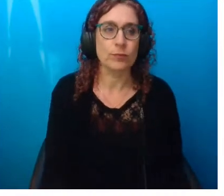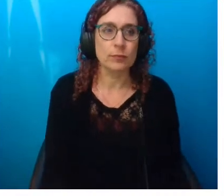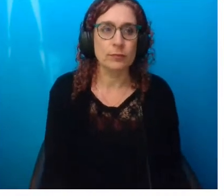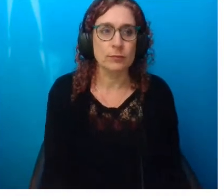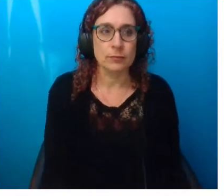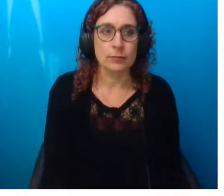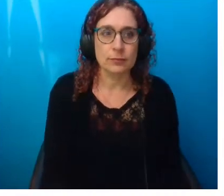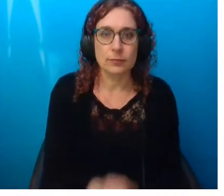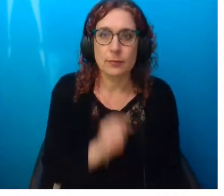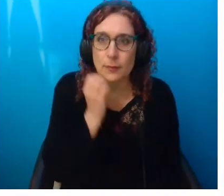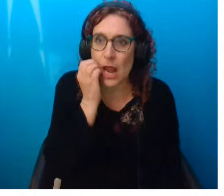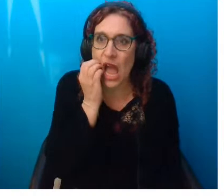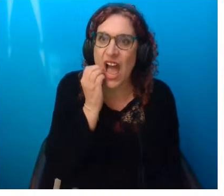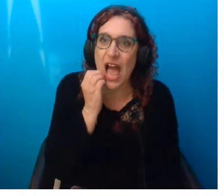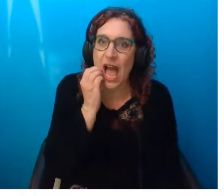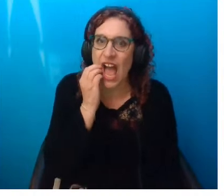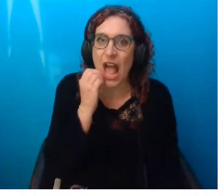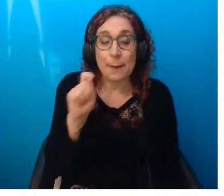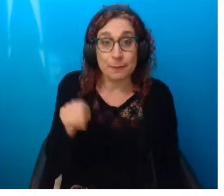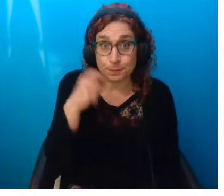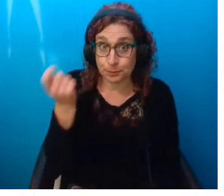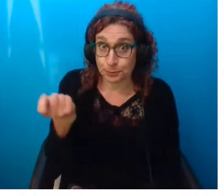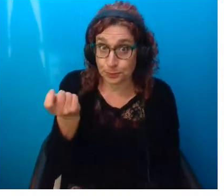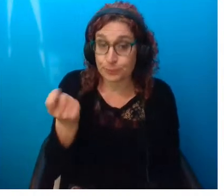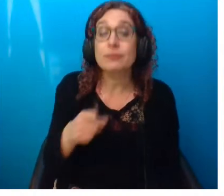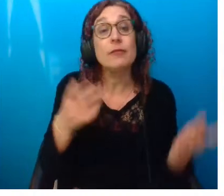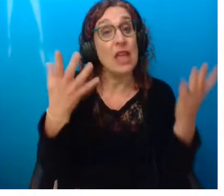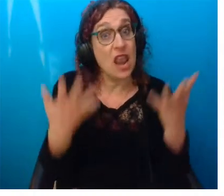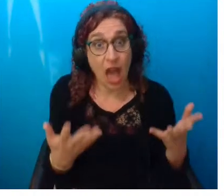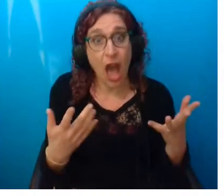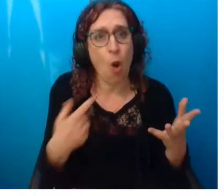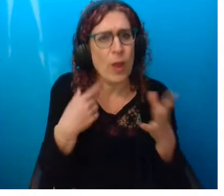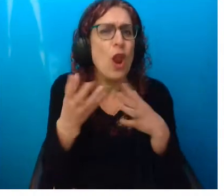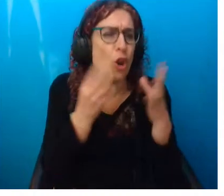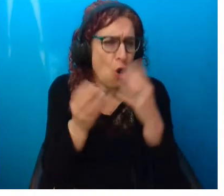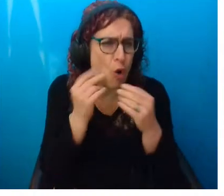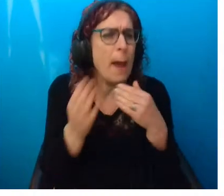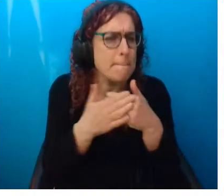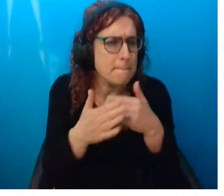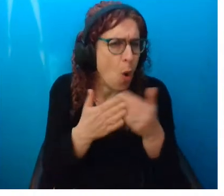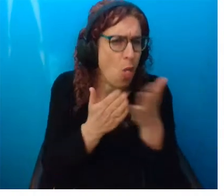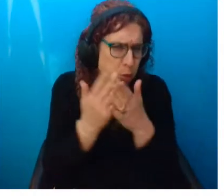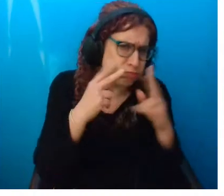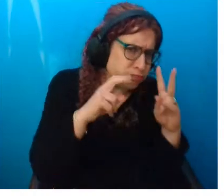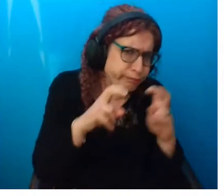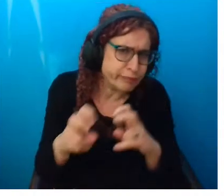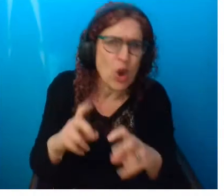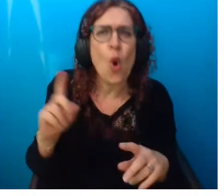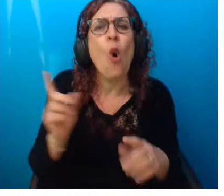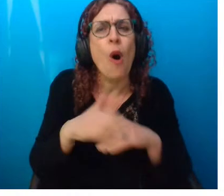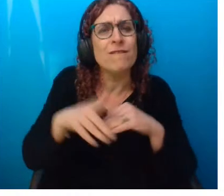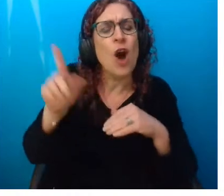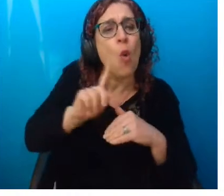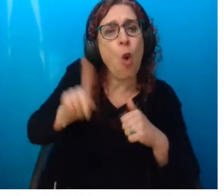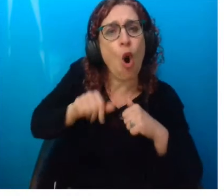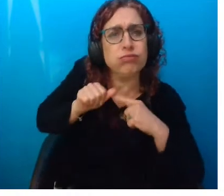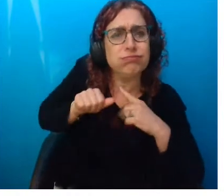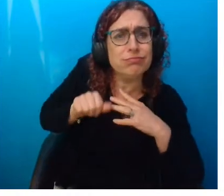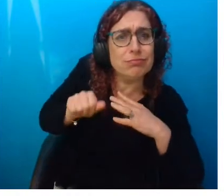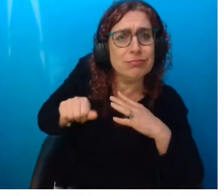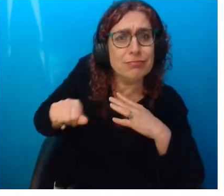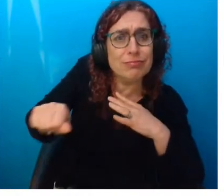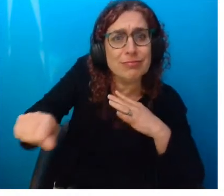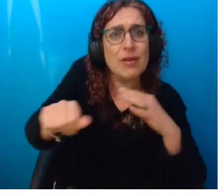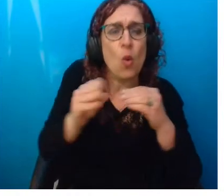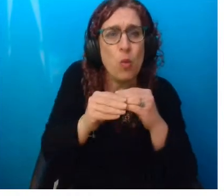So there's now a greater understanding and recognition of what the pathogenesis, and we can look at models